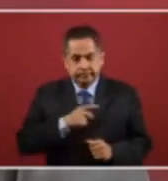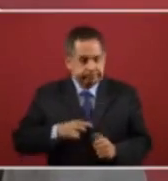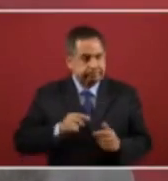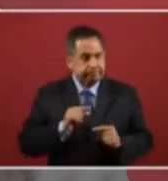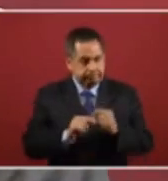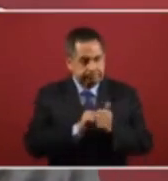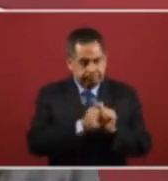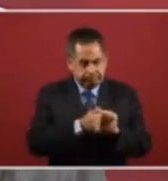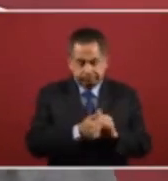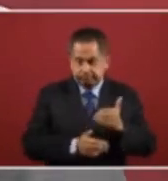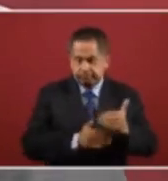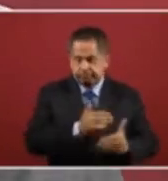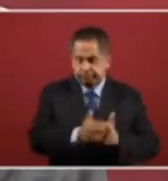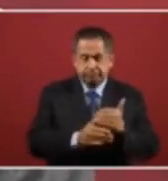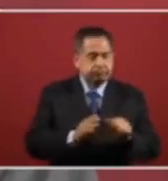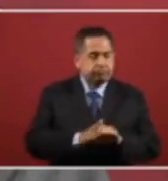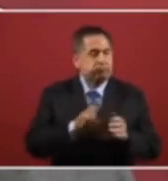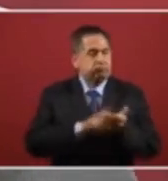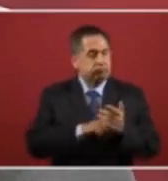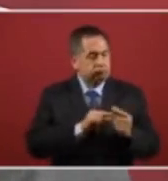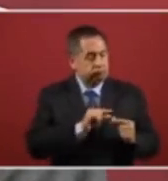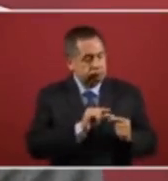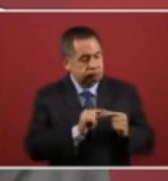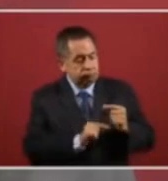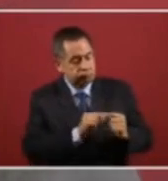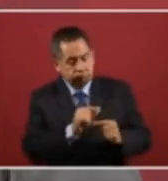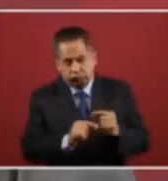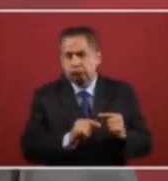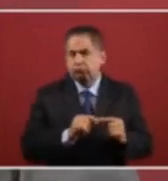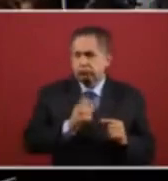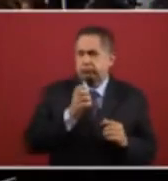you need to advance